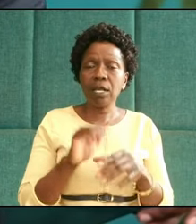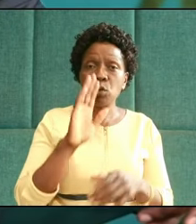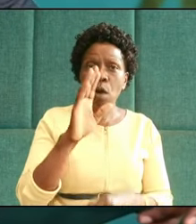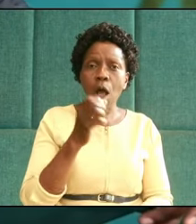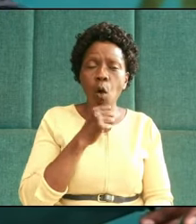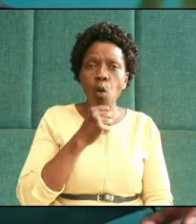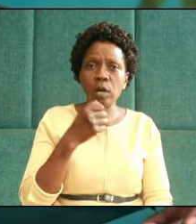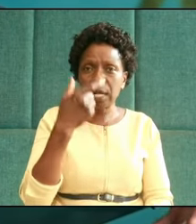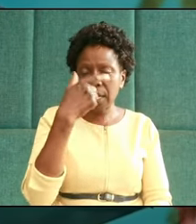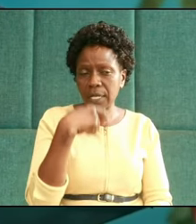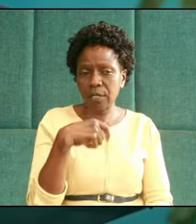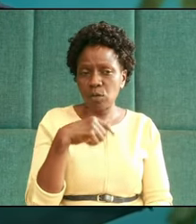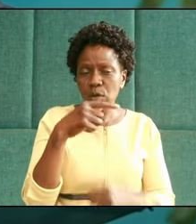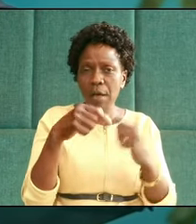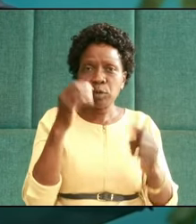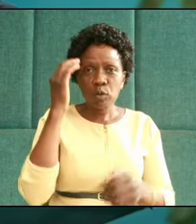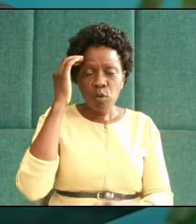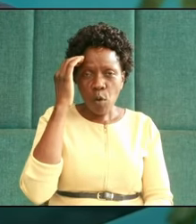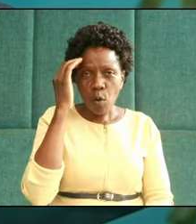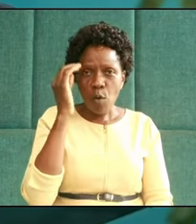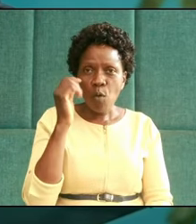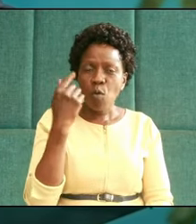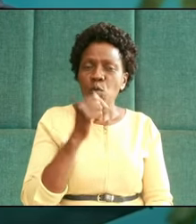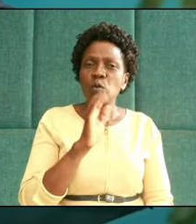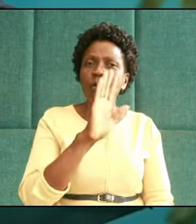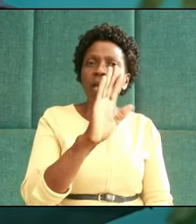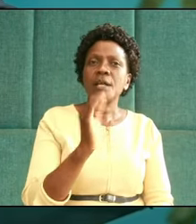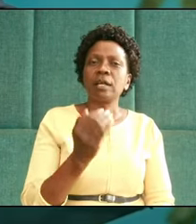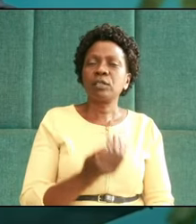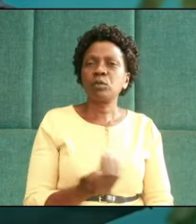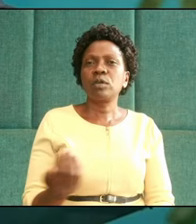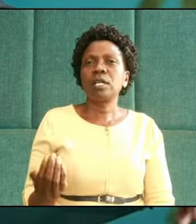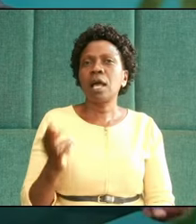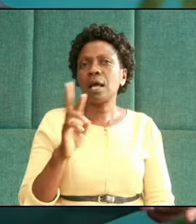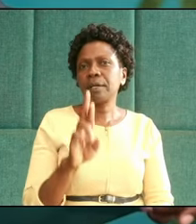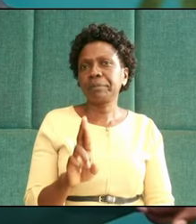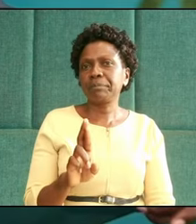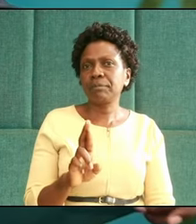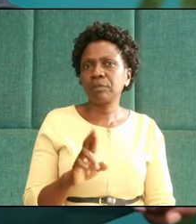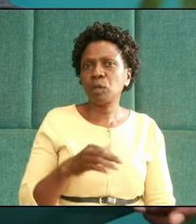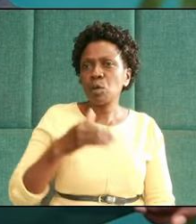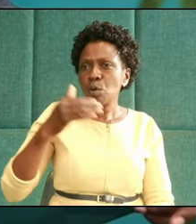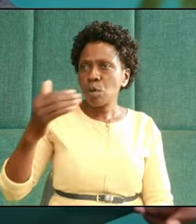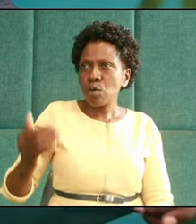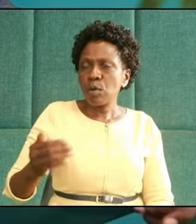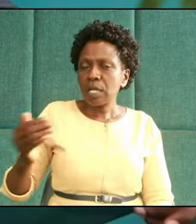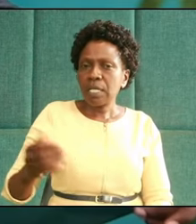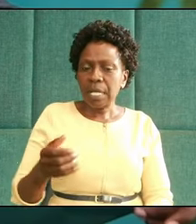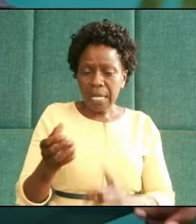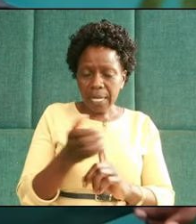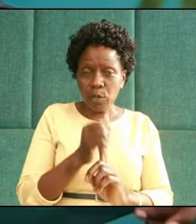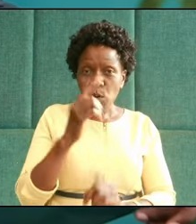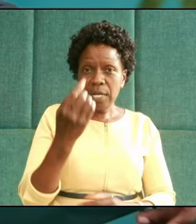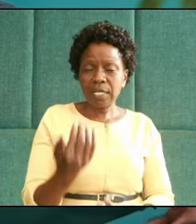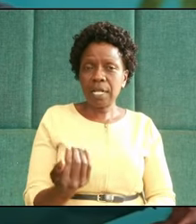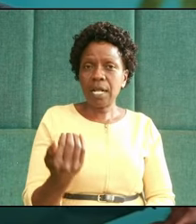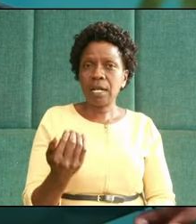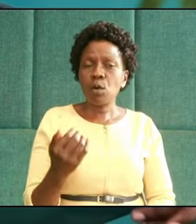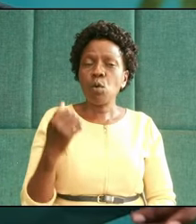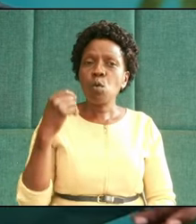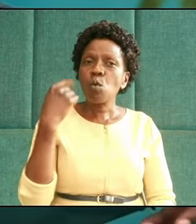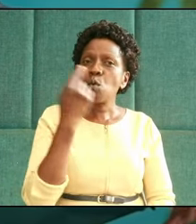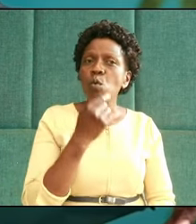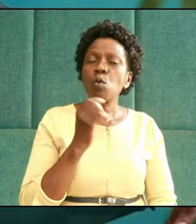know who your children are. You will always get one child that will remember